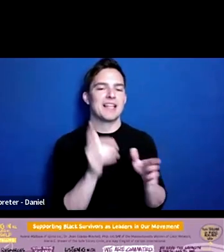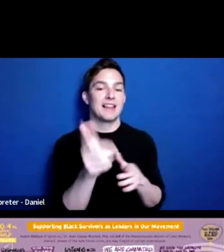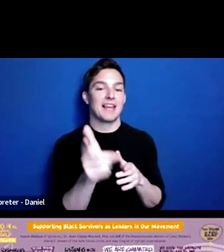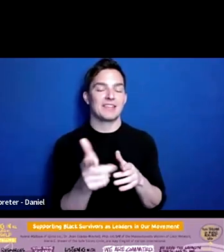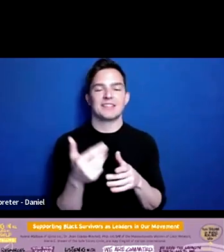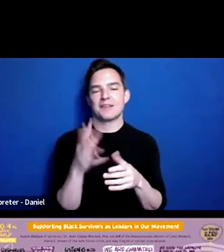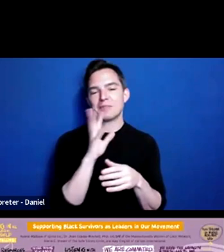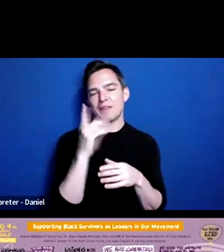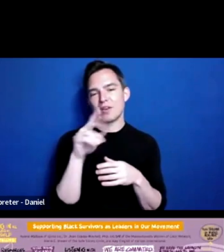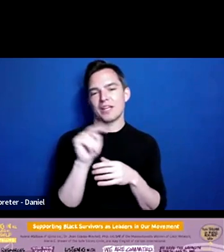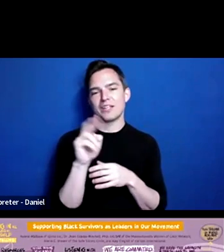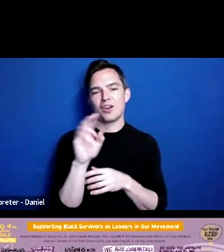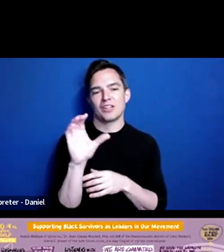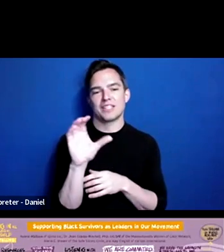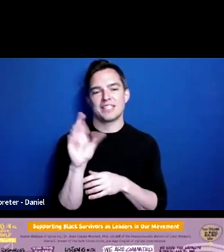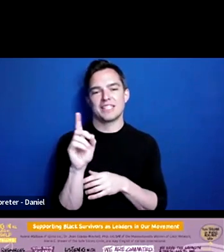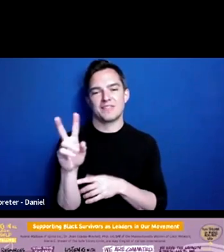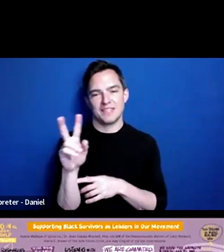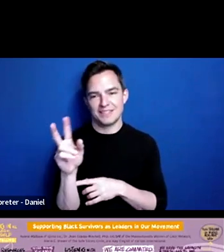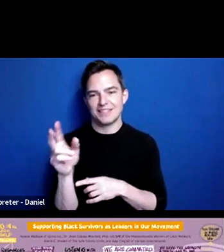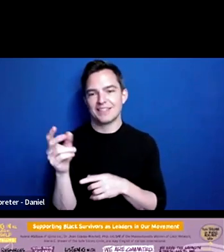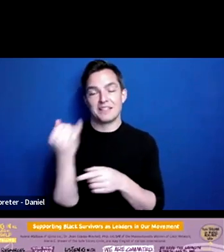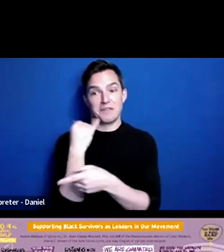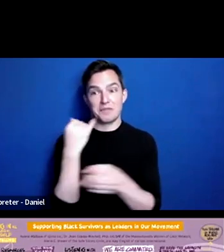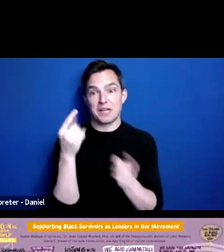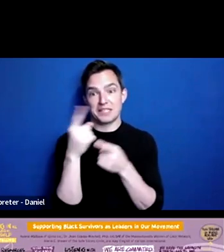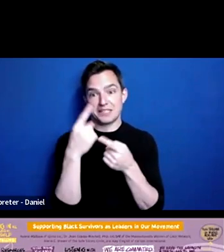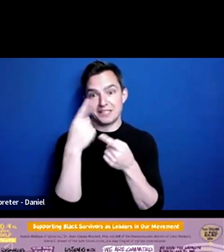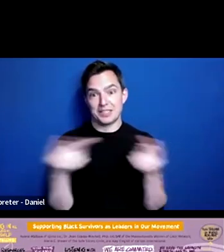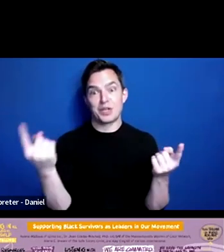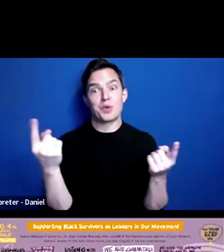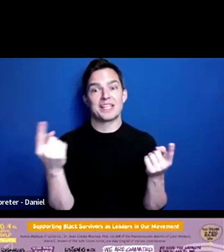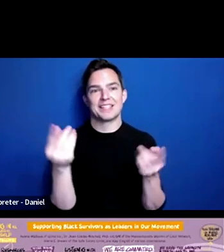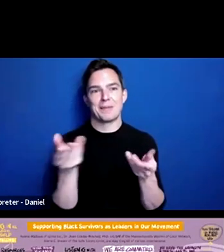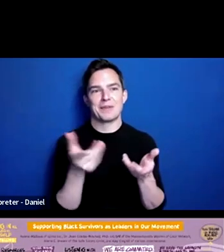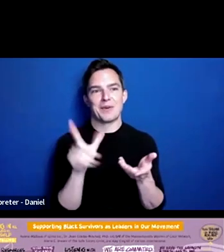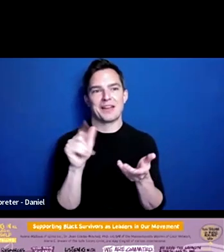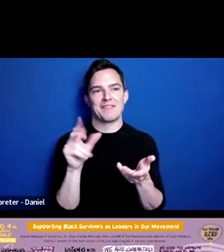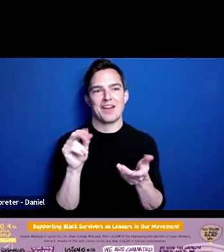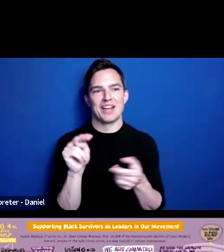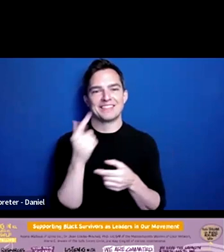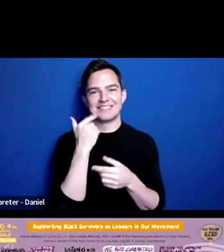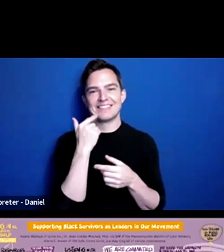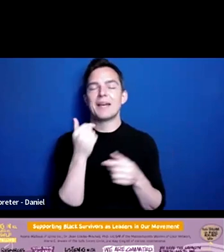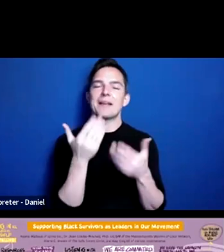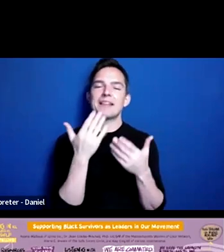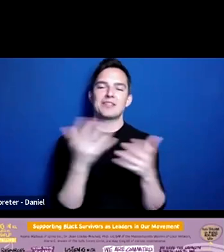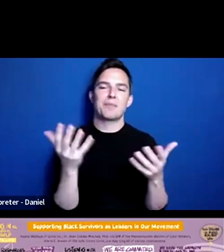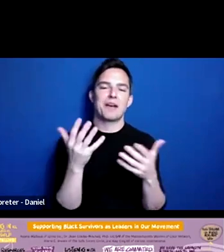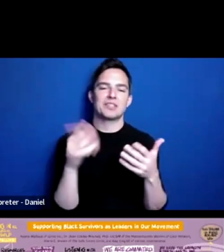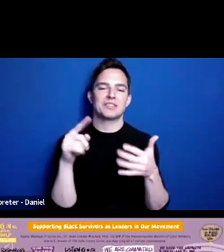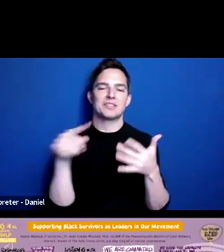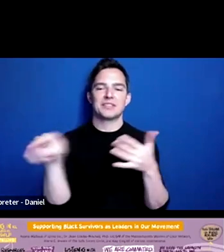for NRCDV. I just made that up. If you all disagree, let me know, Levon. But again, thank you all so much. This